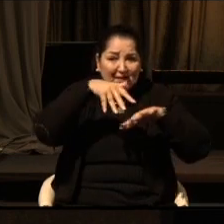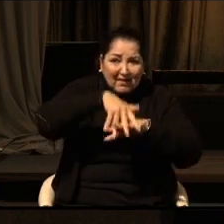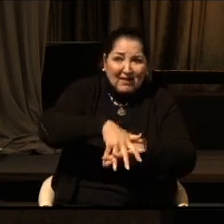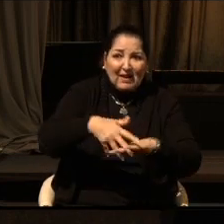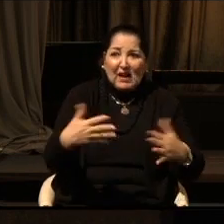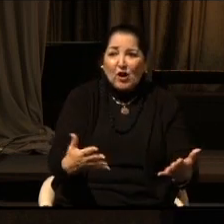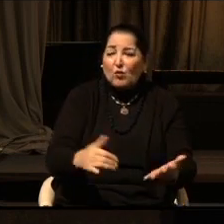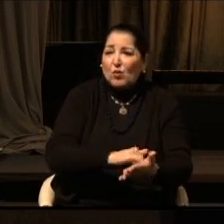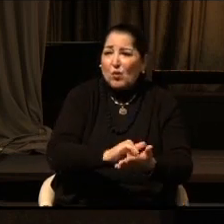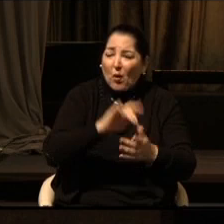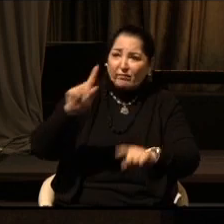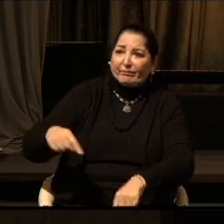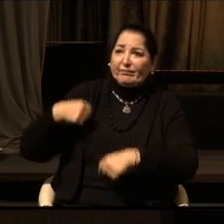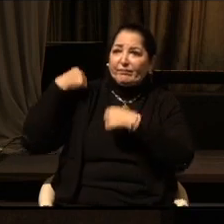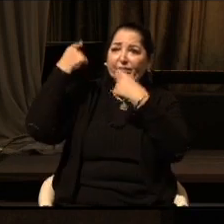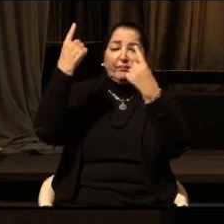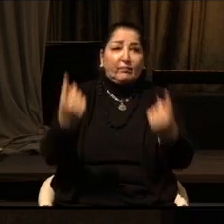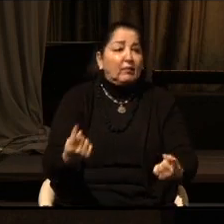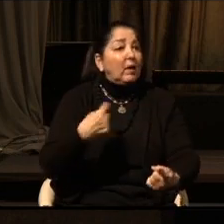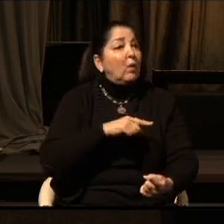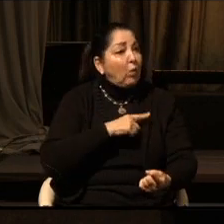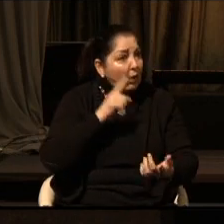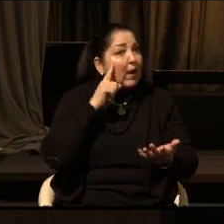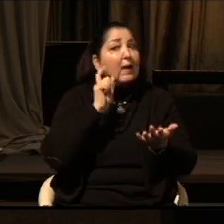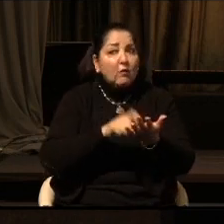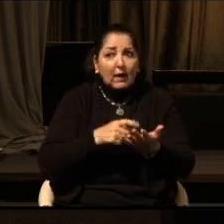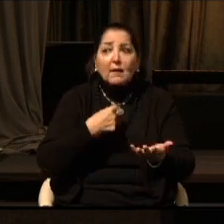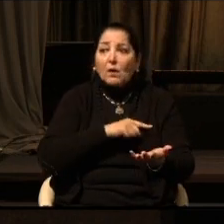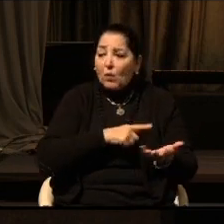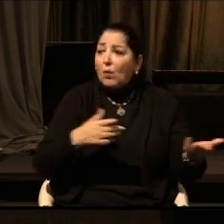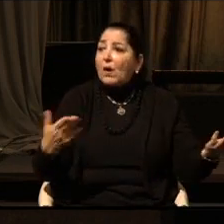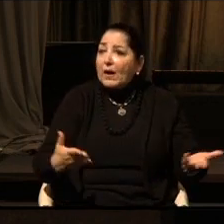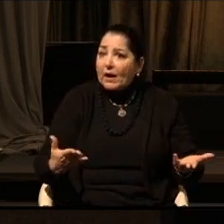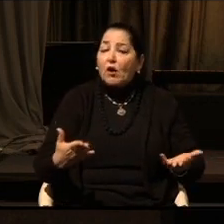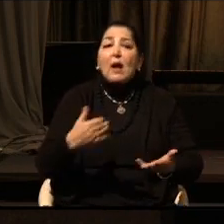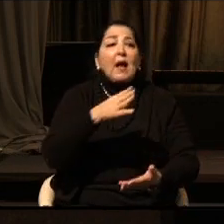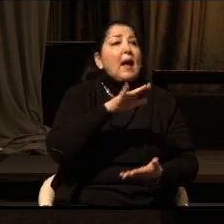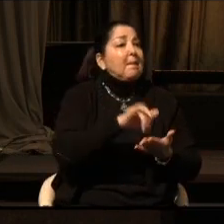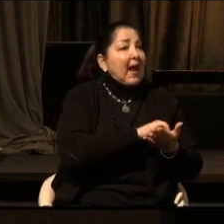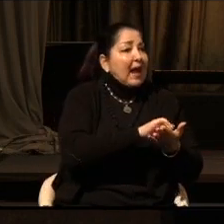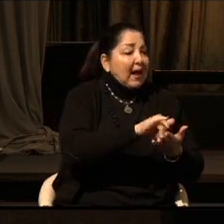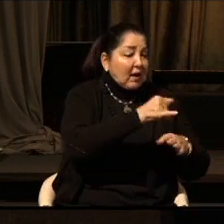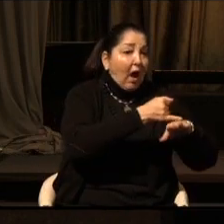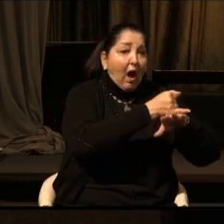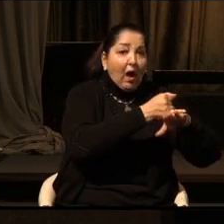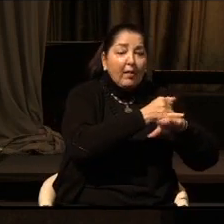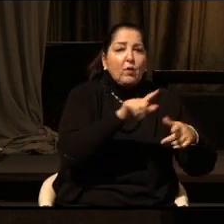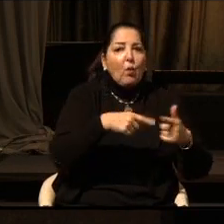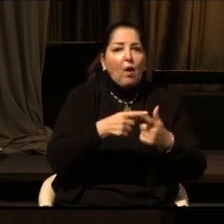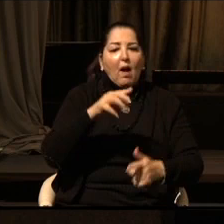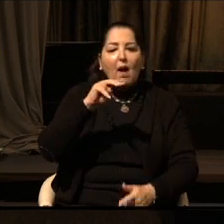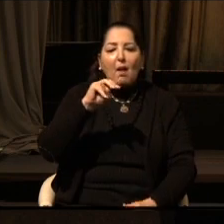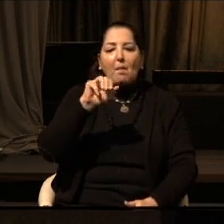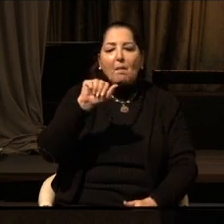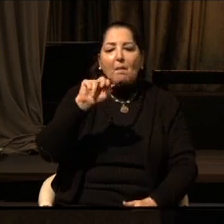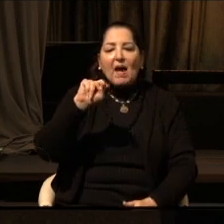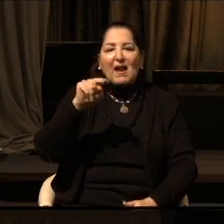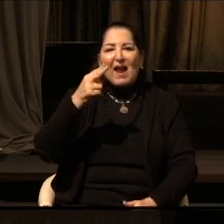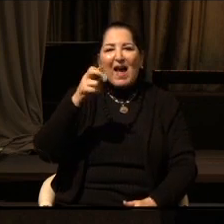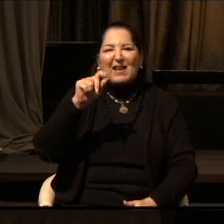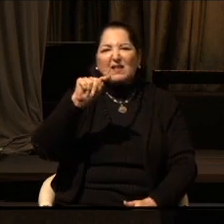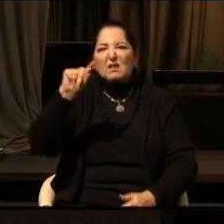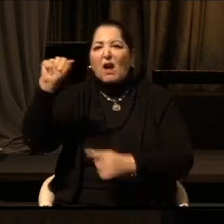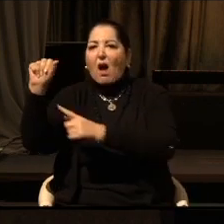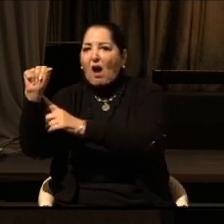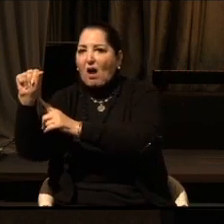that we are gathered on the island of Manhattan, or Manhattan, and are situated on land that is the homeland to a number